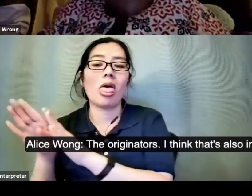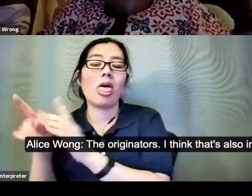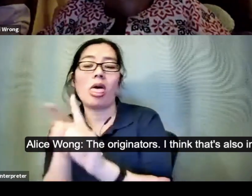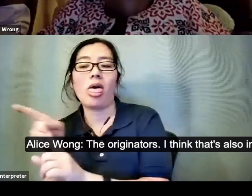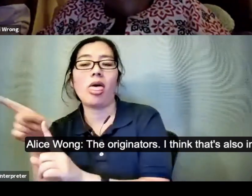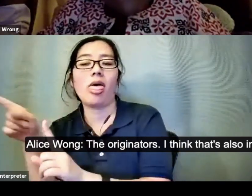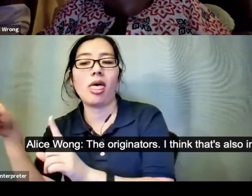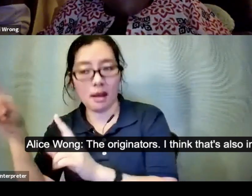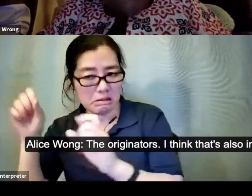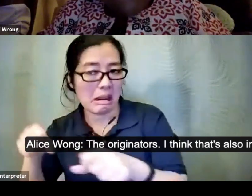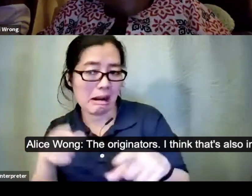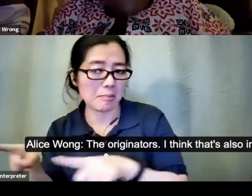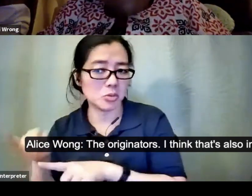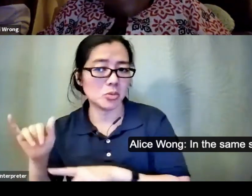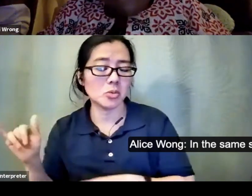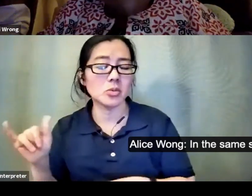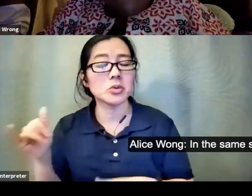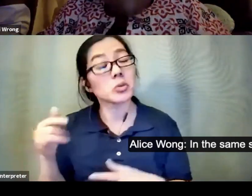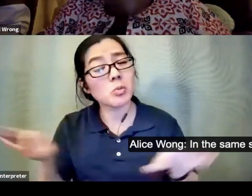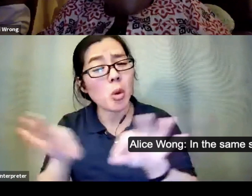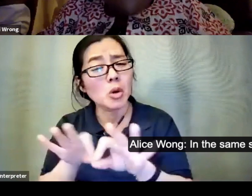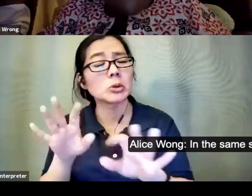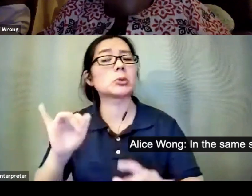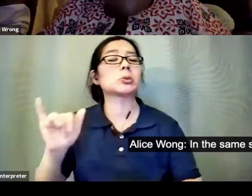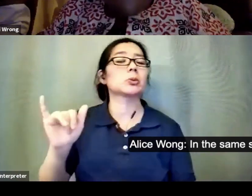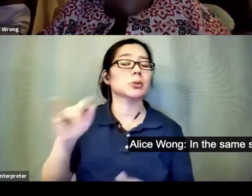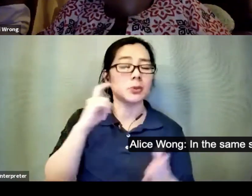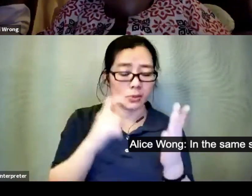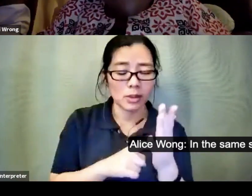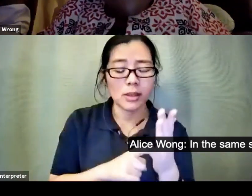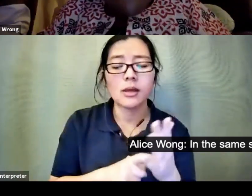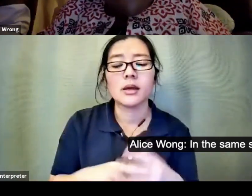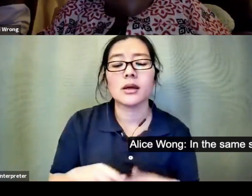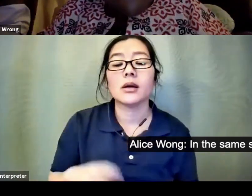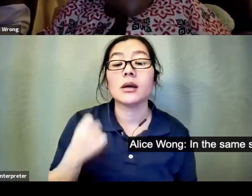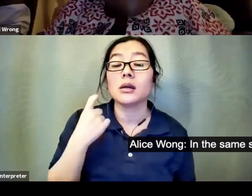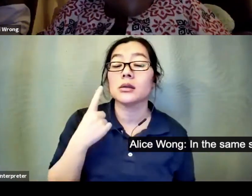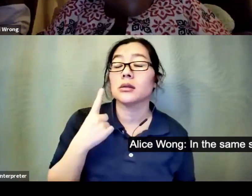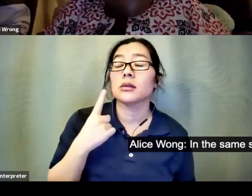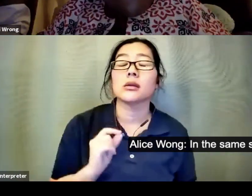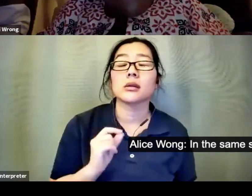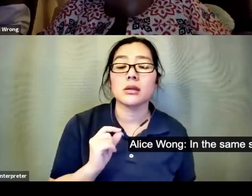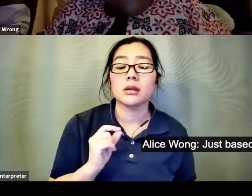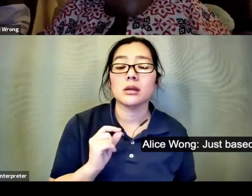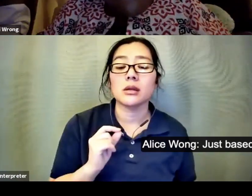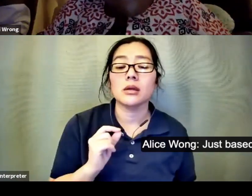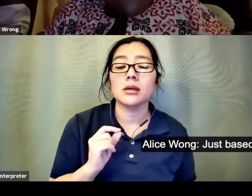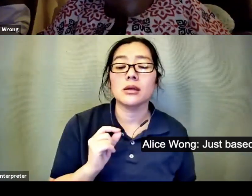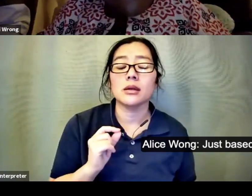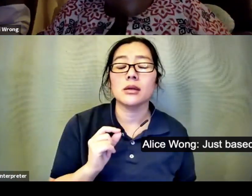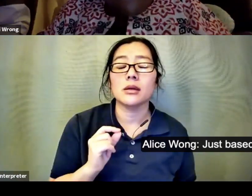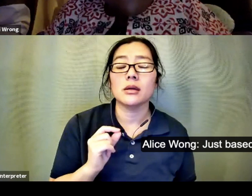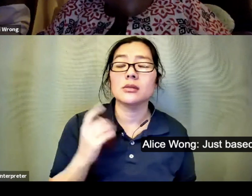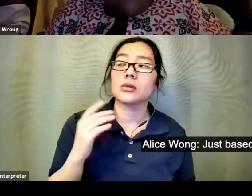those things can all exist in the same space. I do want to say that just based on